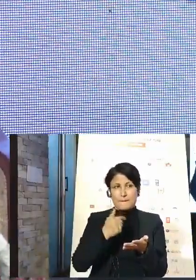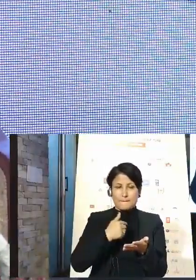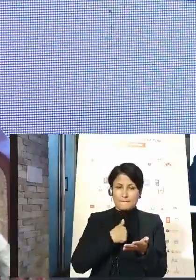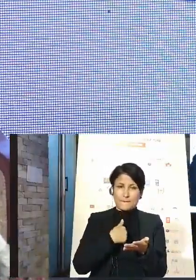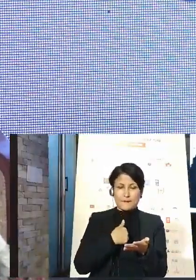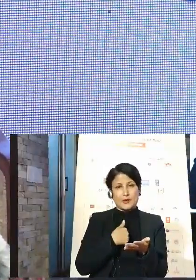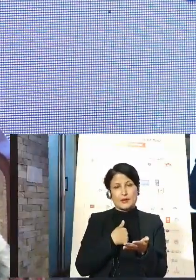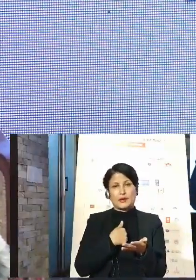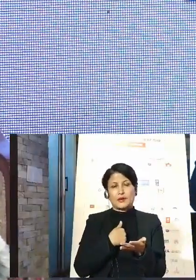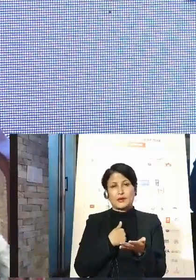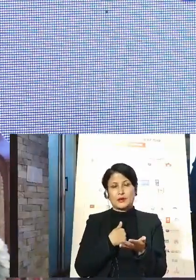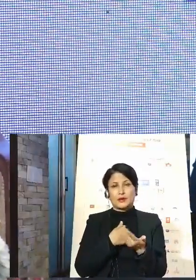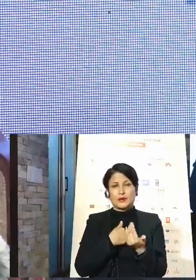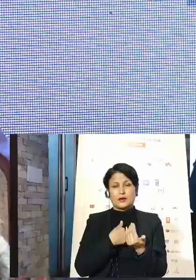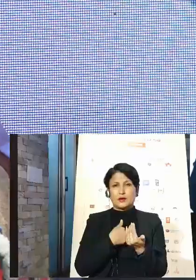will find